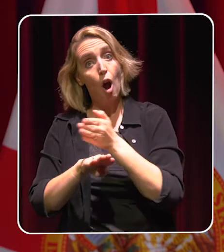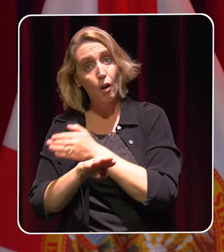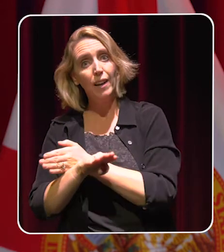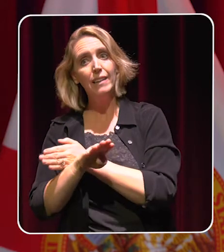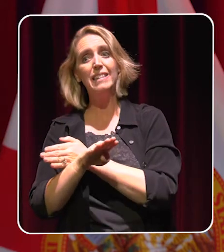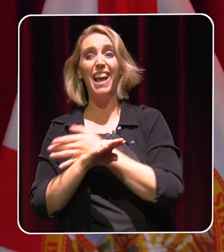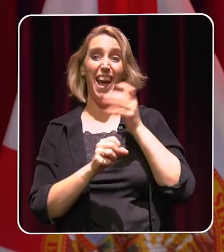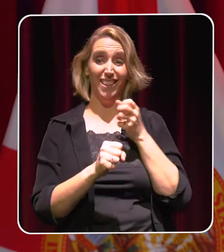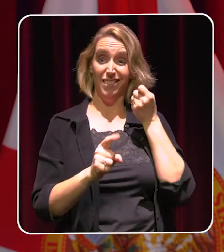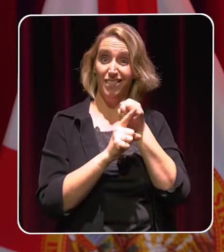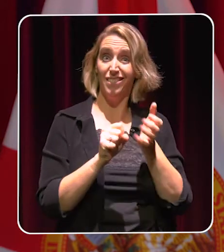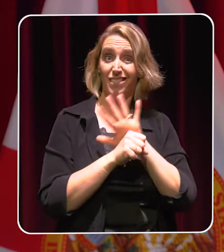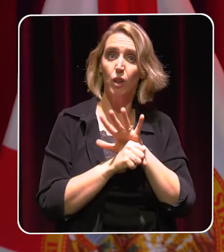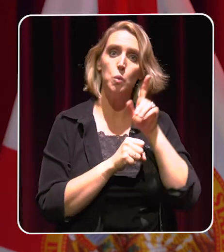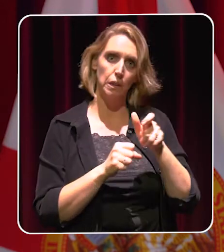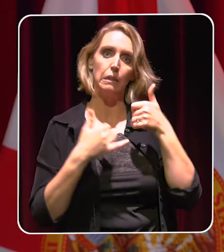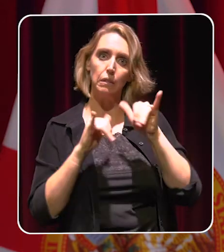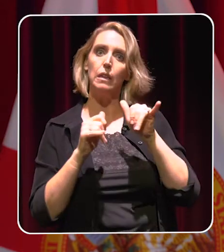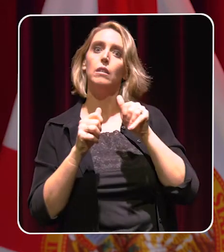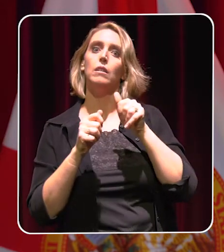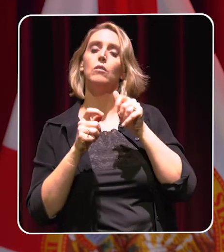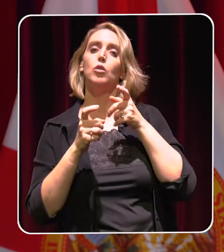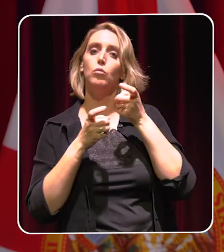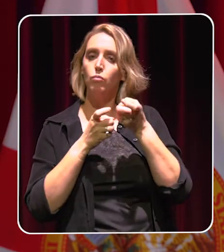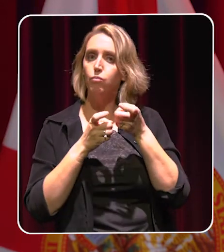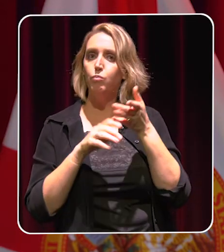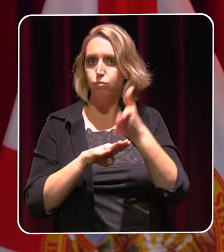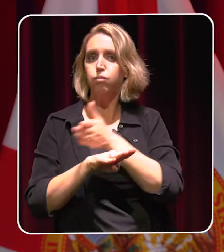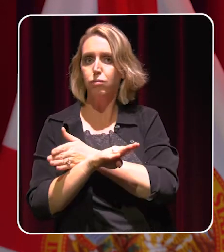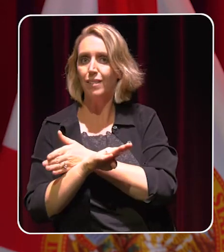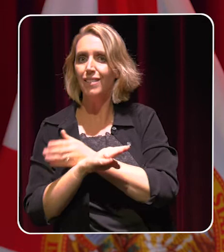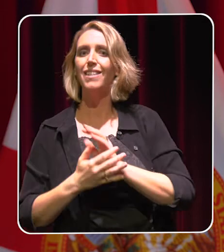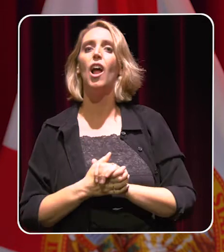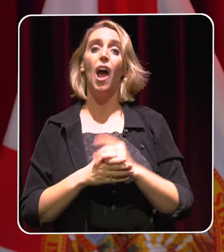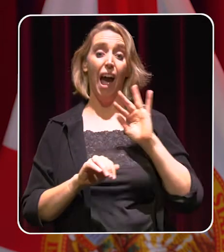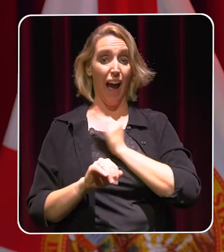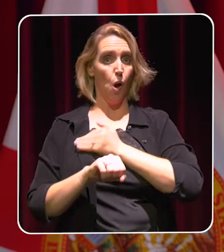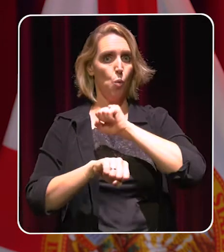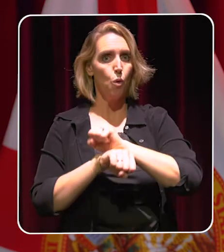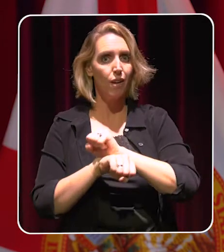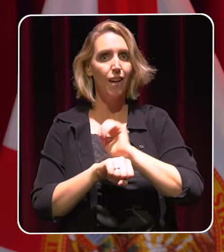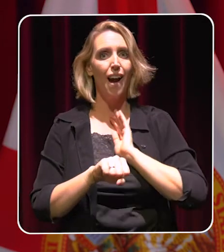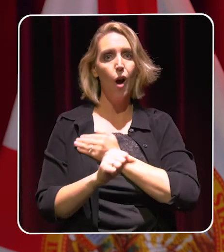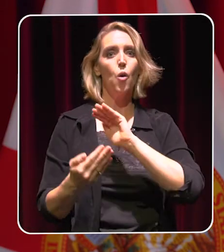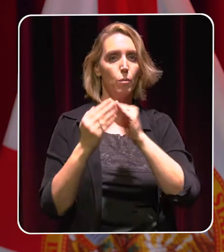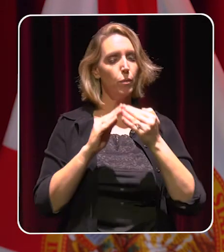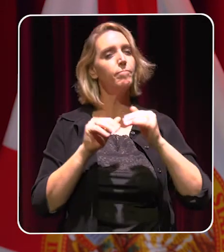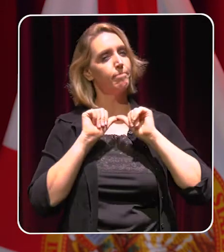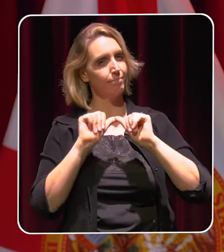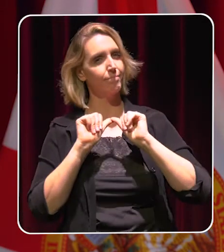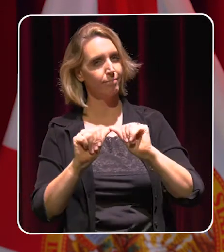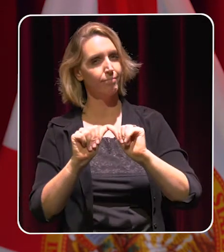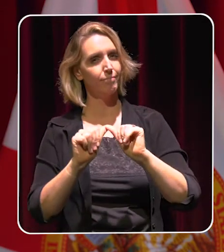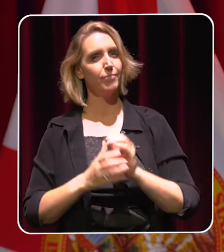overcome the impact of COVID-19. The work that brought me here, the work that brings our community together,